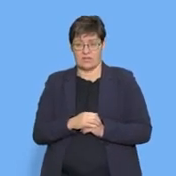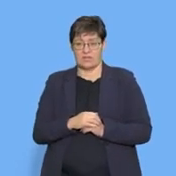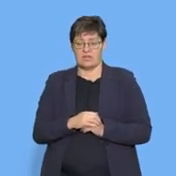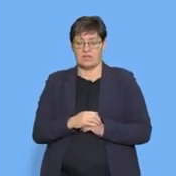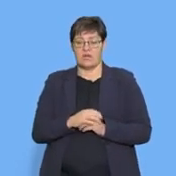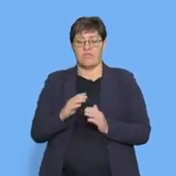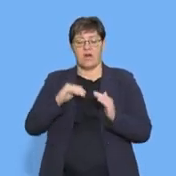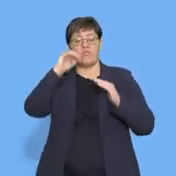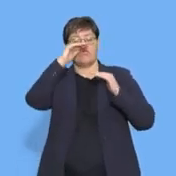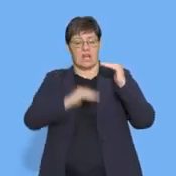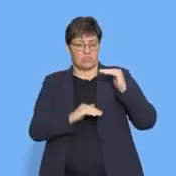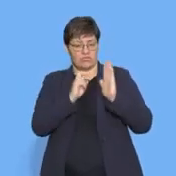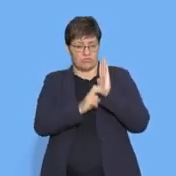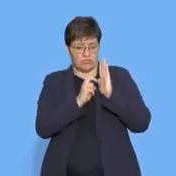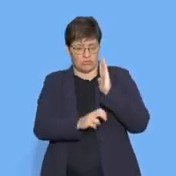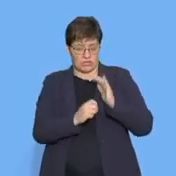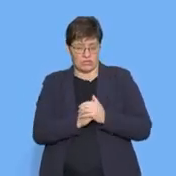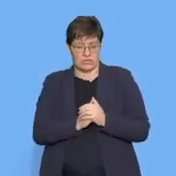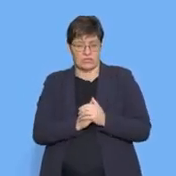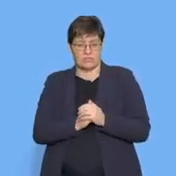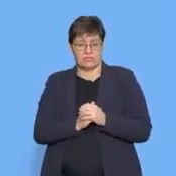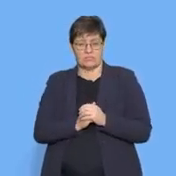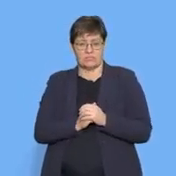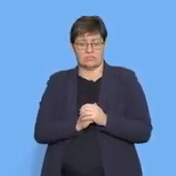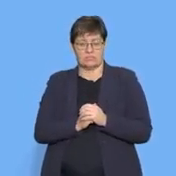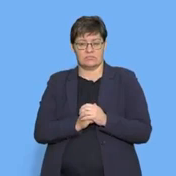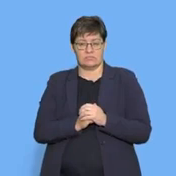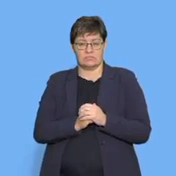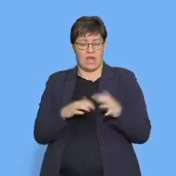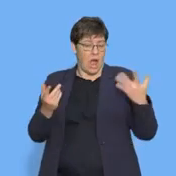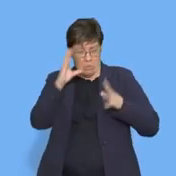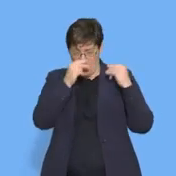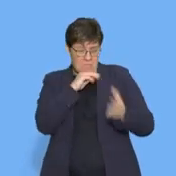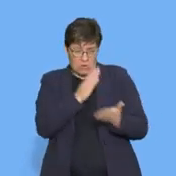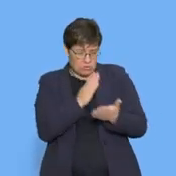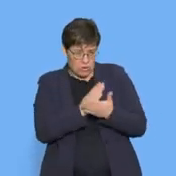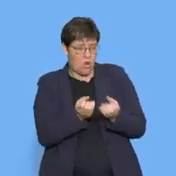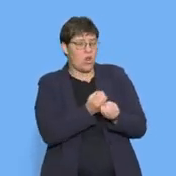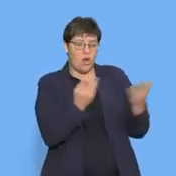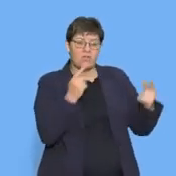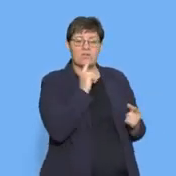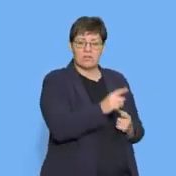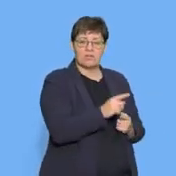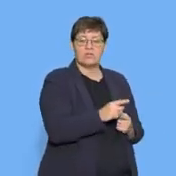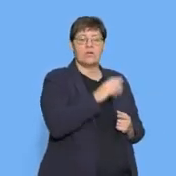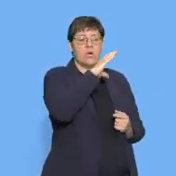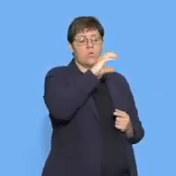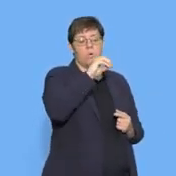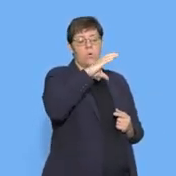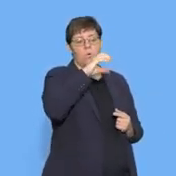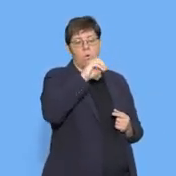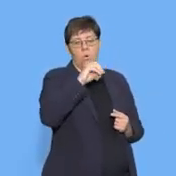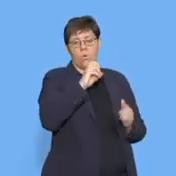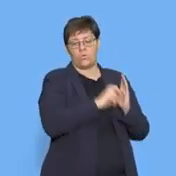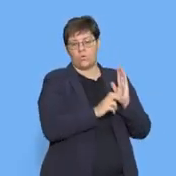okay? And that's from using the reduction rules. I'm not sure if that's how you learned it. A lot of people refer to it as